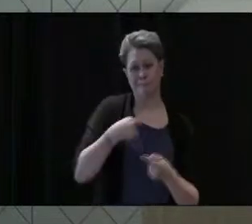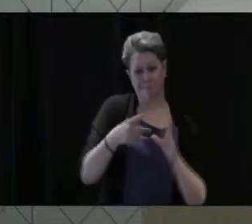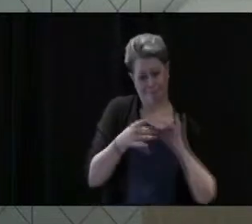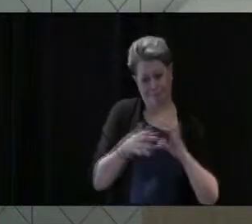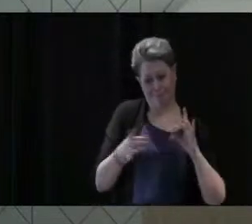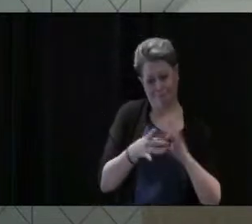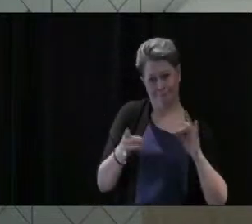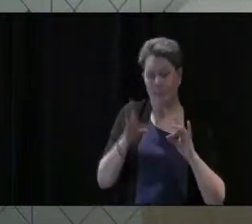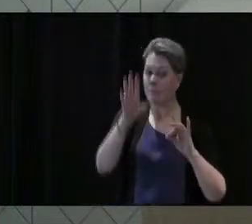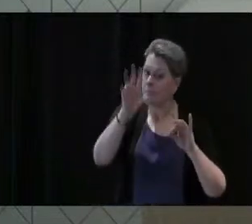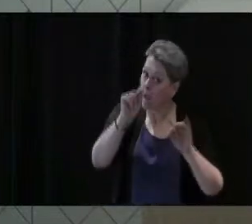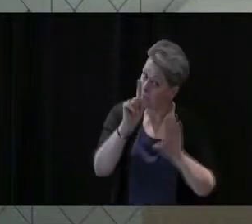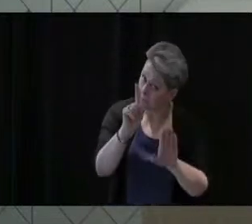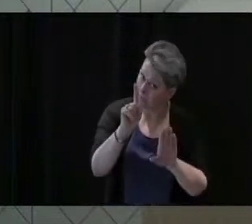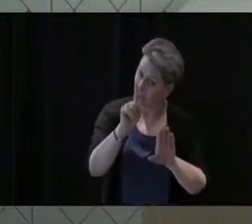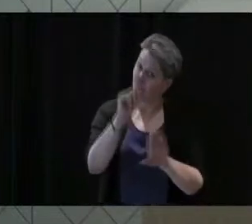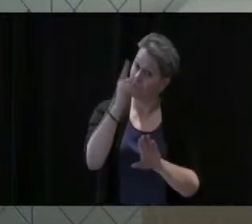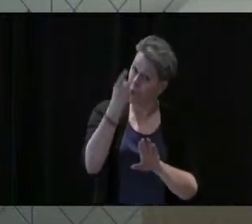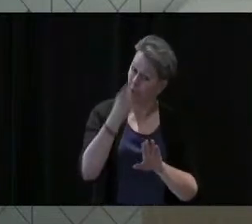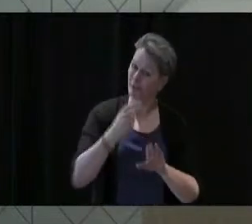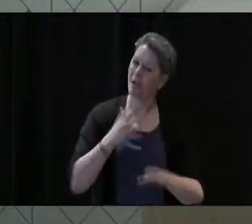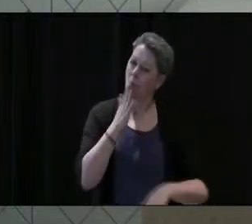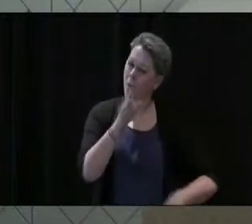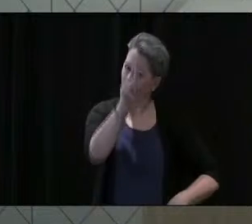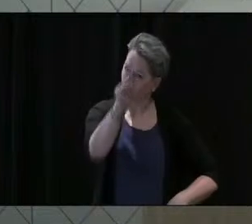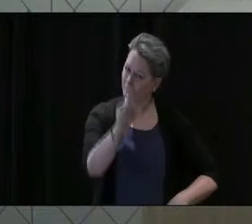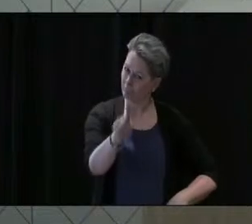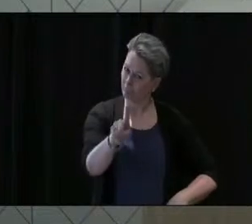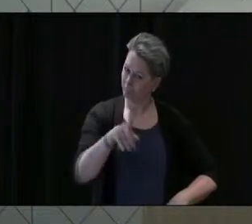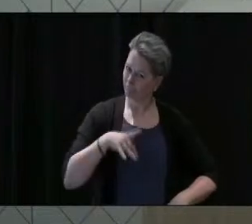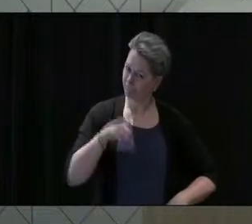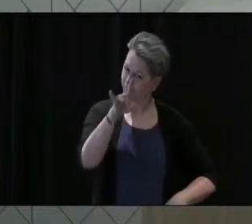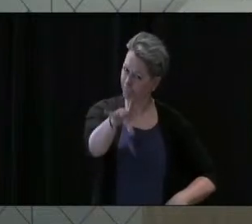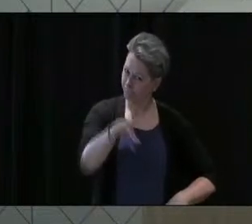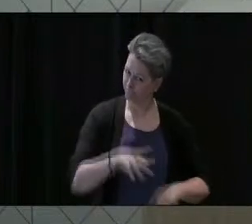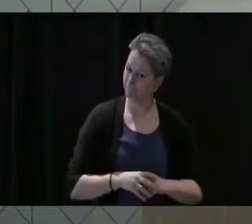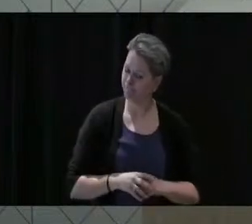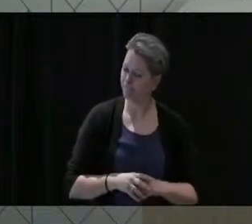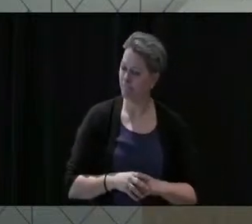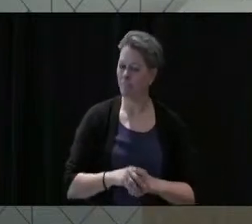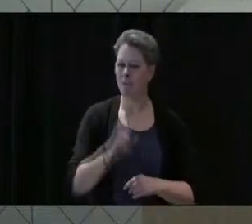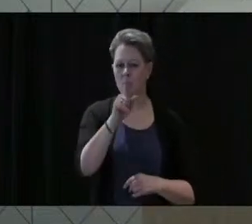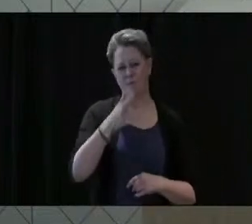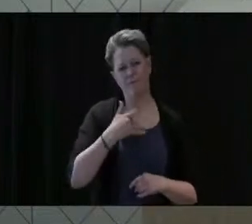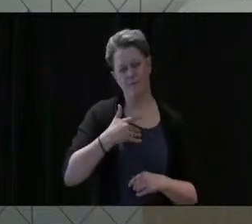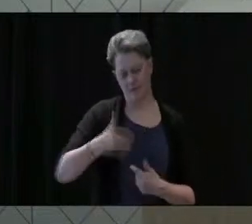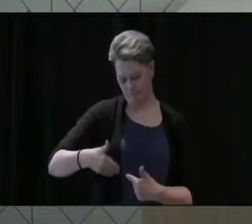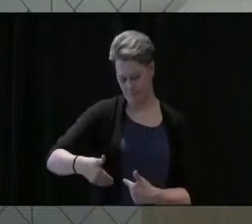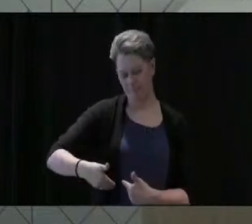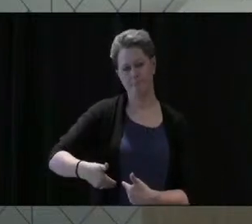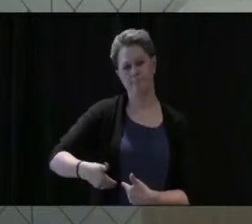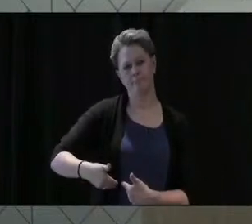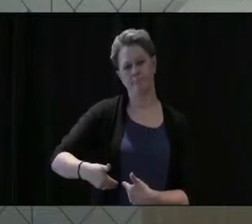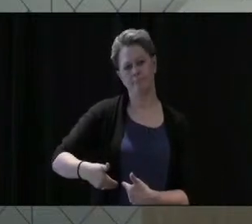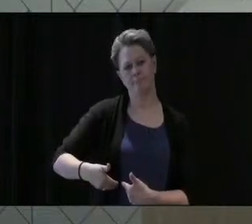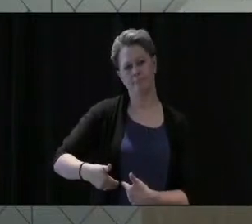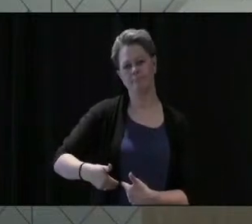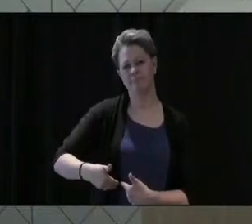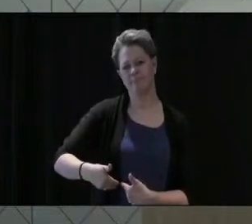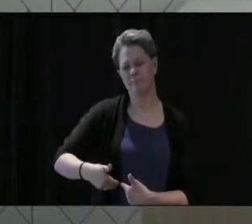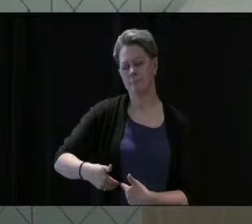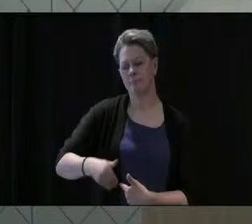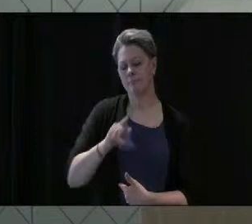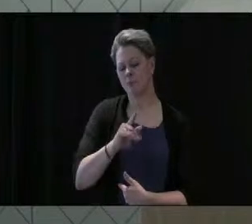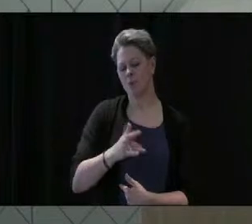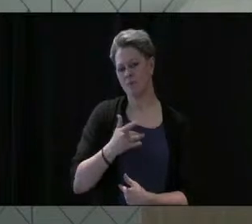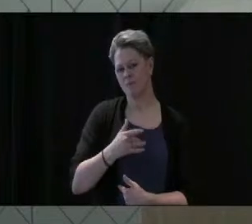close, may I ask you this question? In your heart of hearts, what do you think